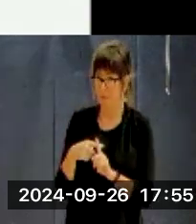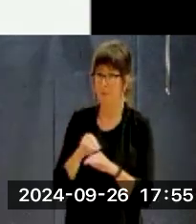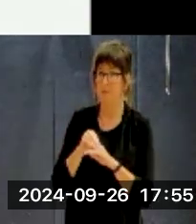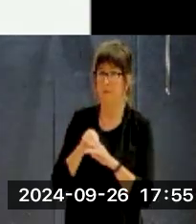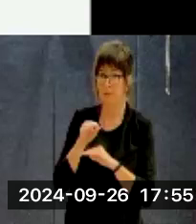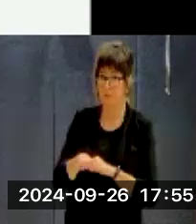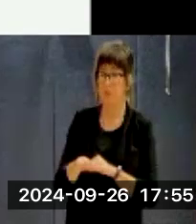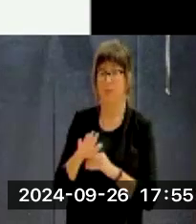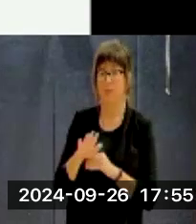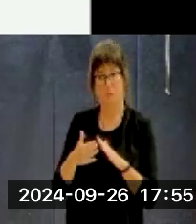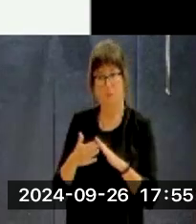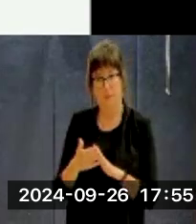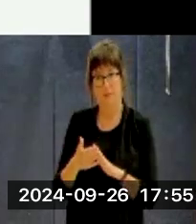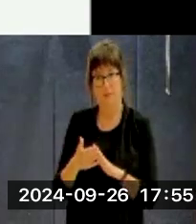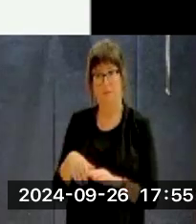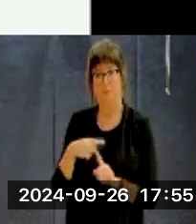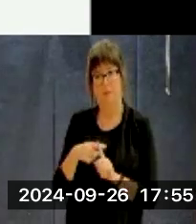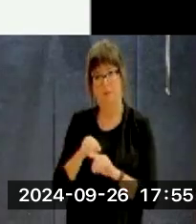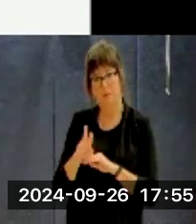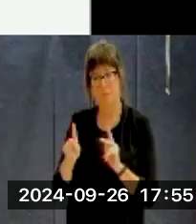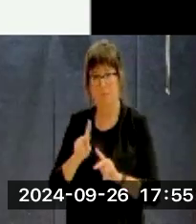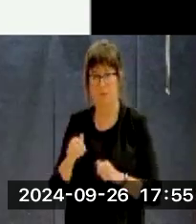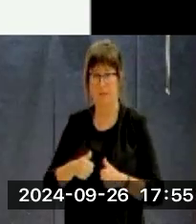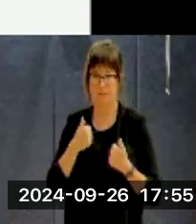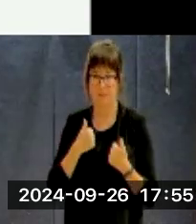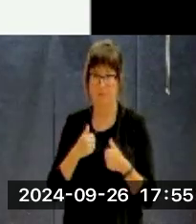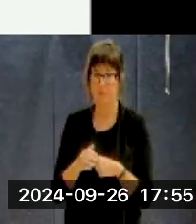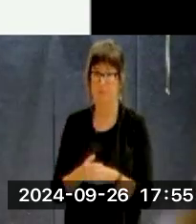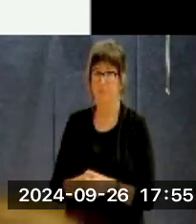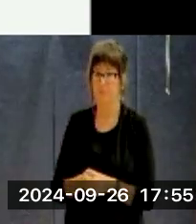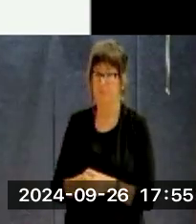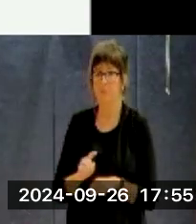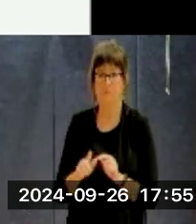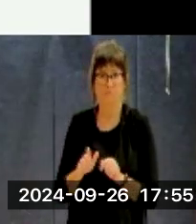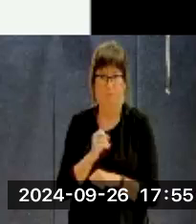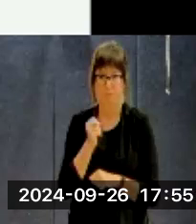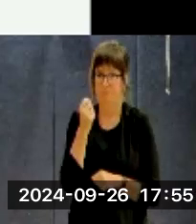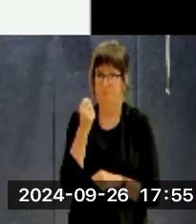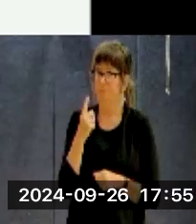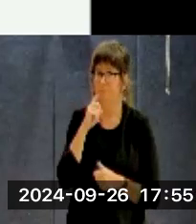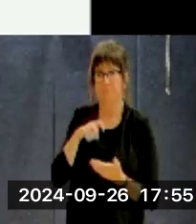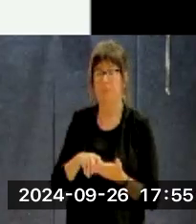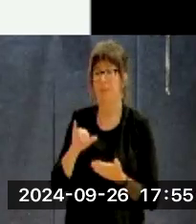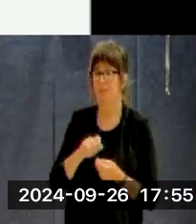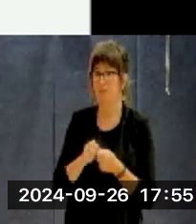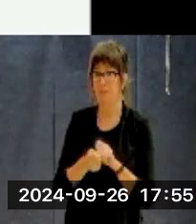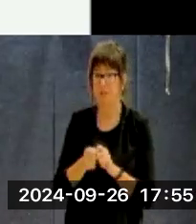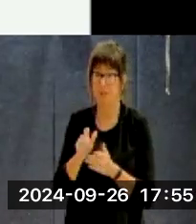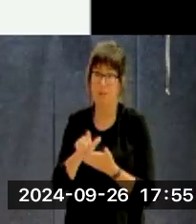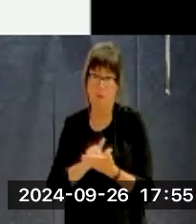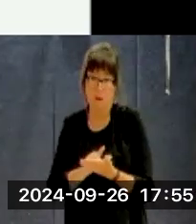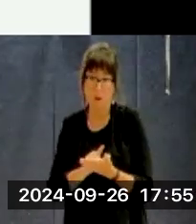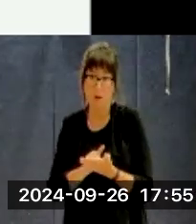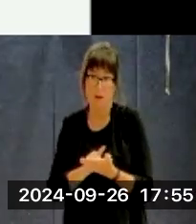influence community, positively influence folks' lives. But I fully acknowledge that changing a law